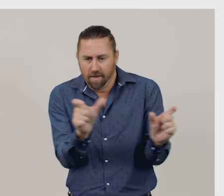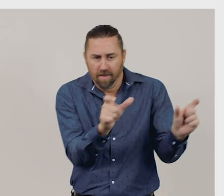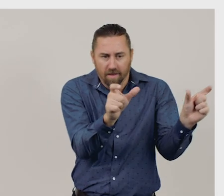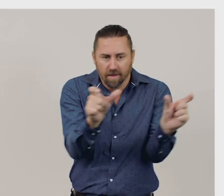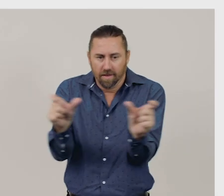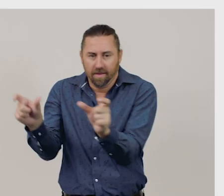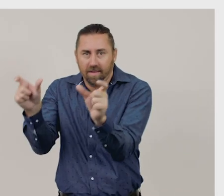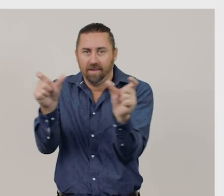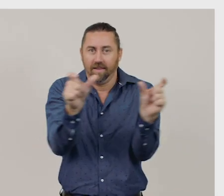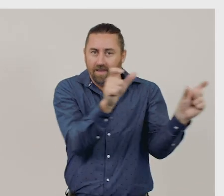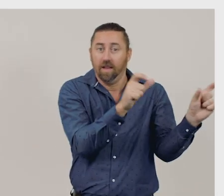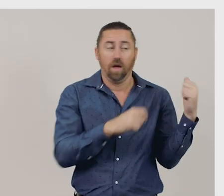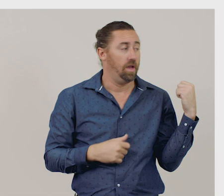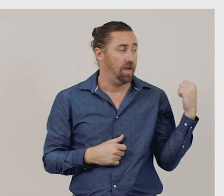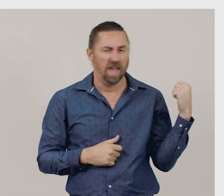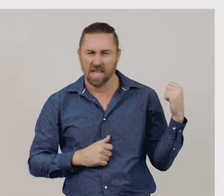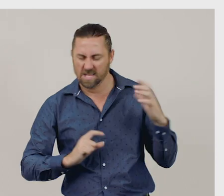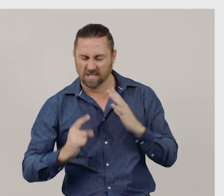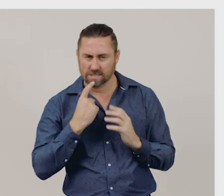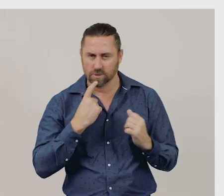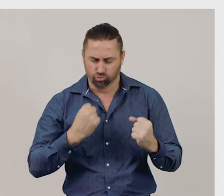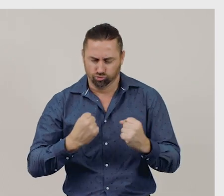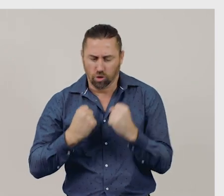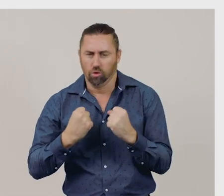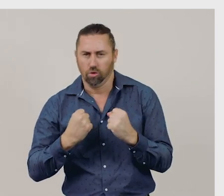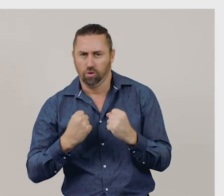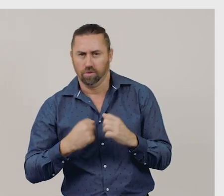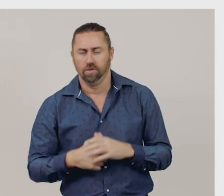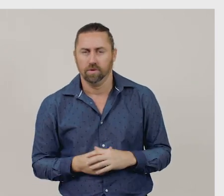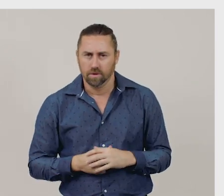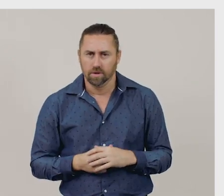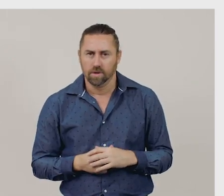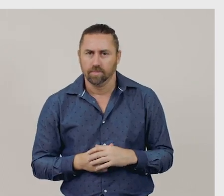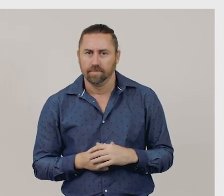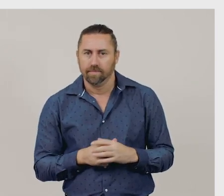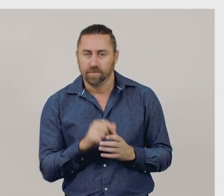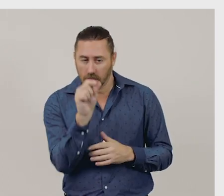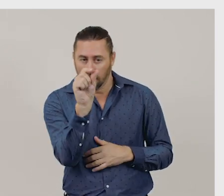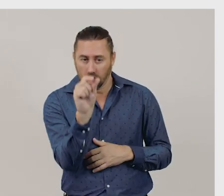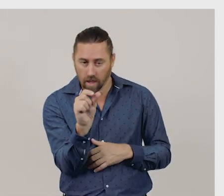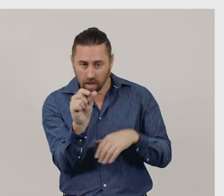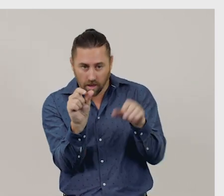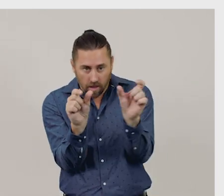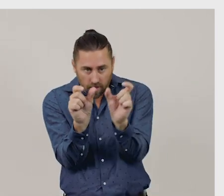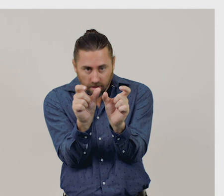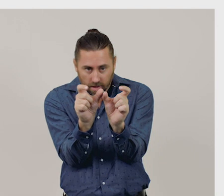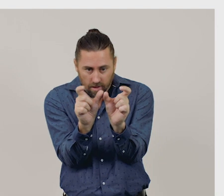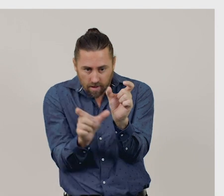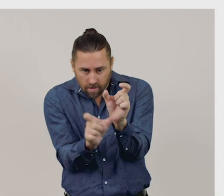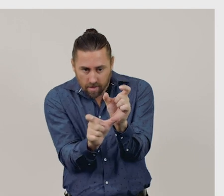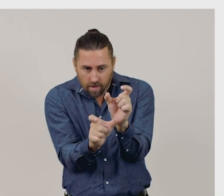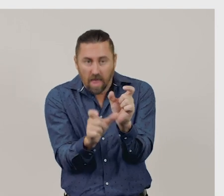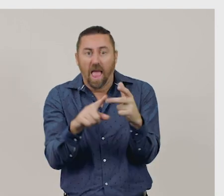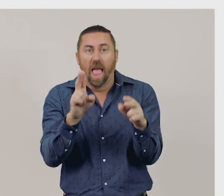A brick wall needs to be tessellated so that it is strong. A split between two bricks is less likely to form a